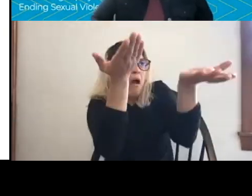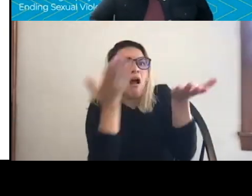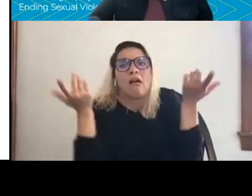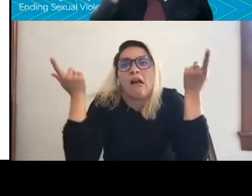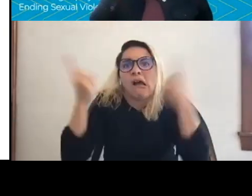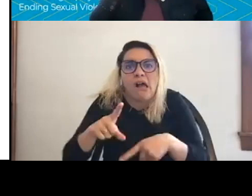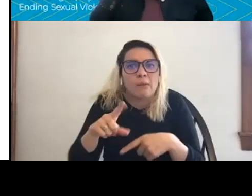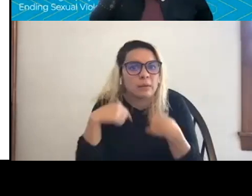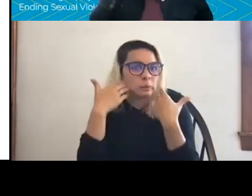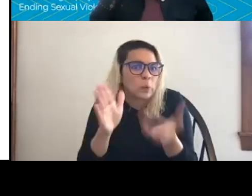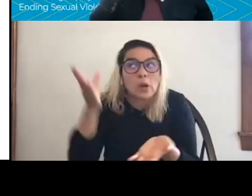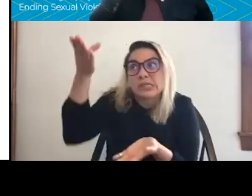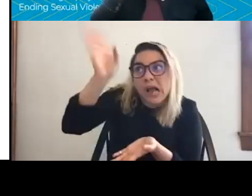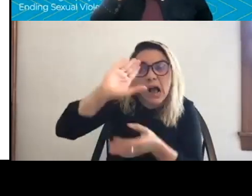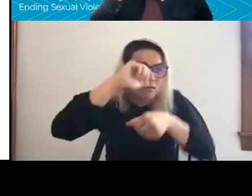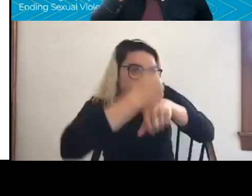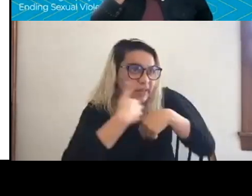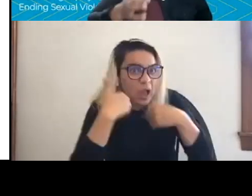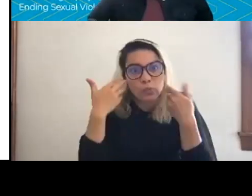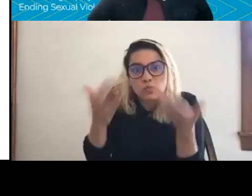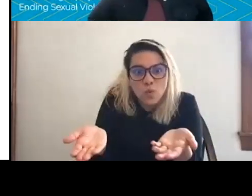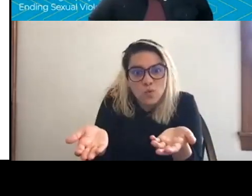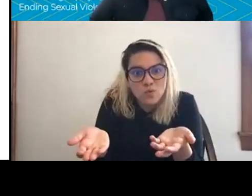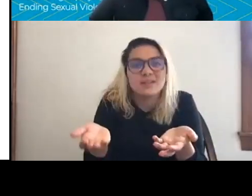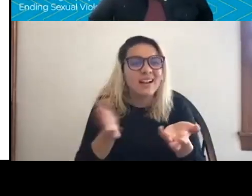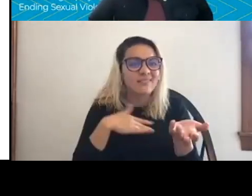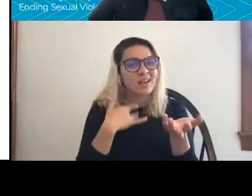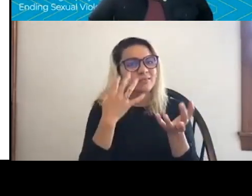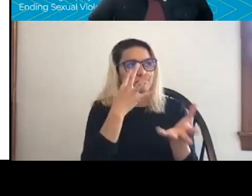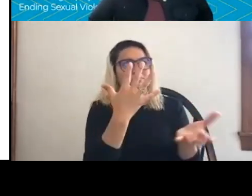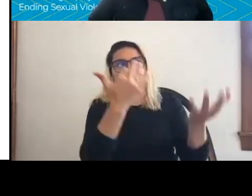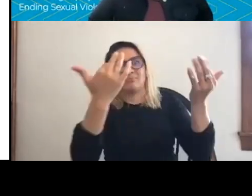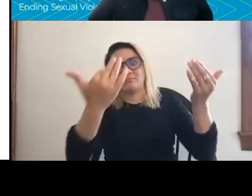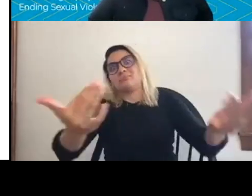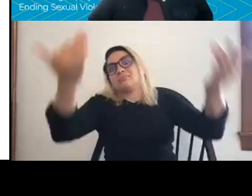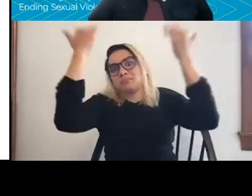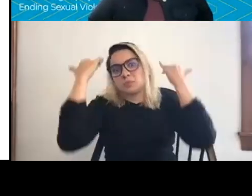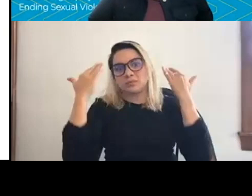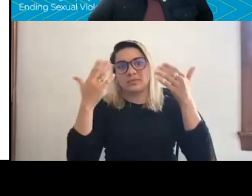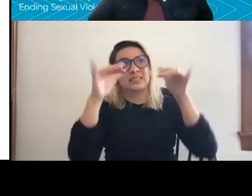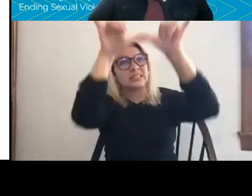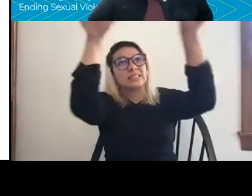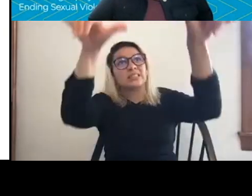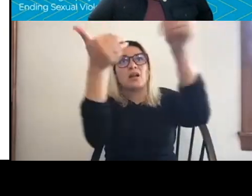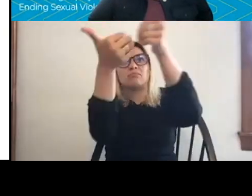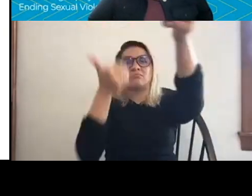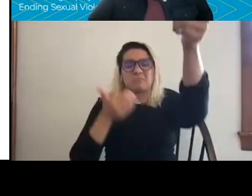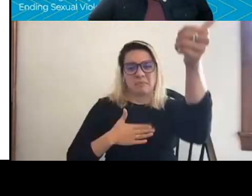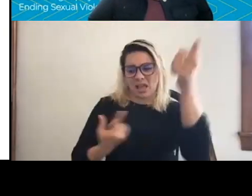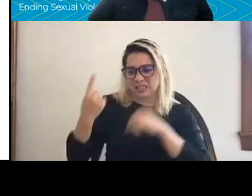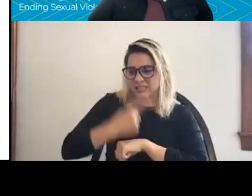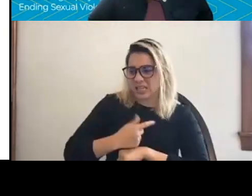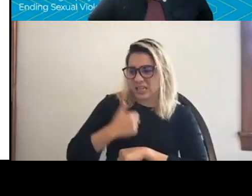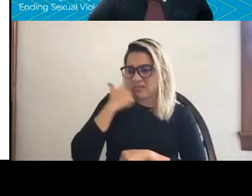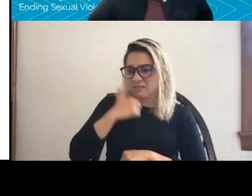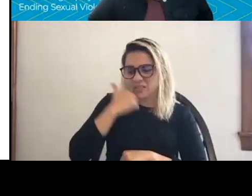or God did it, right? And it just feels far too separate from the realities of your day-to-day life. It feels far too